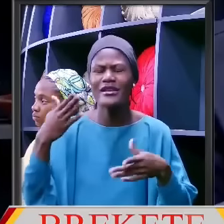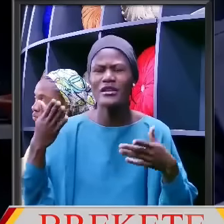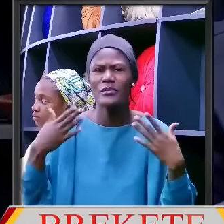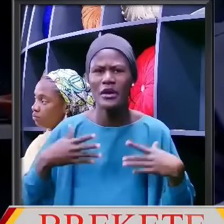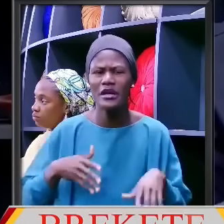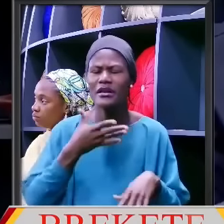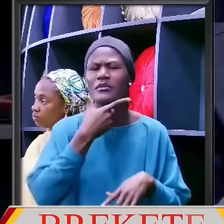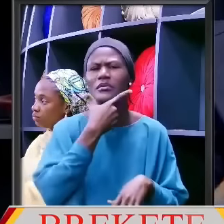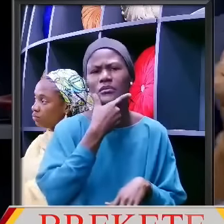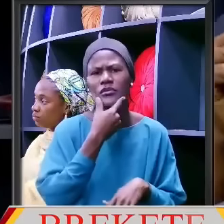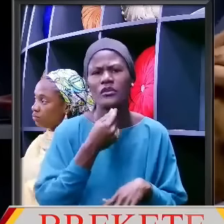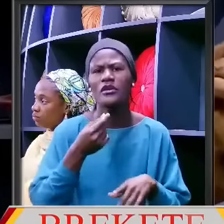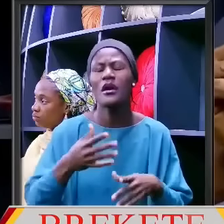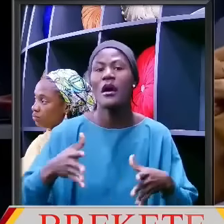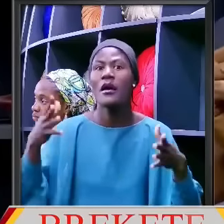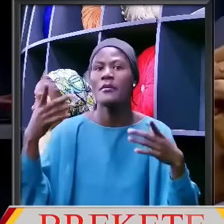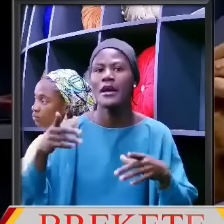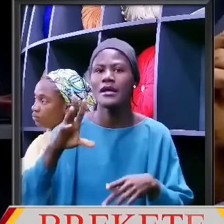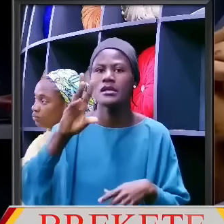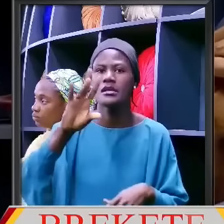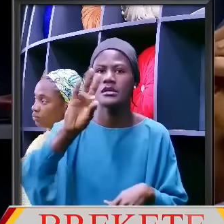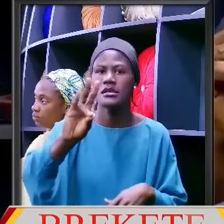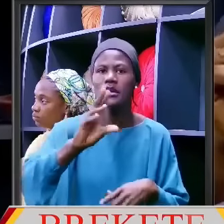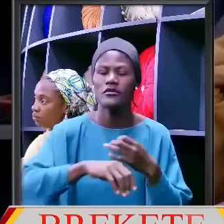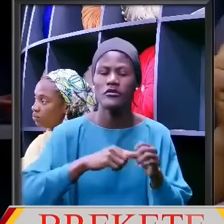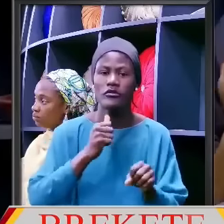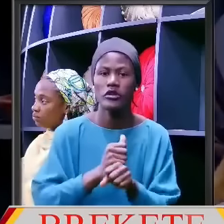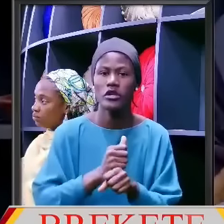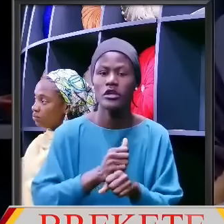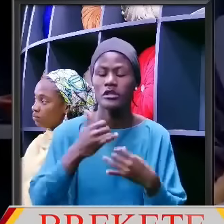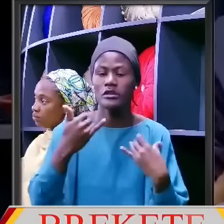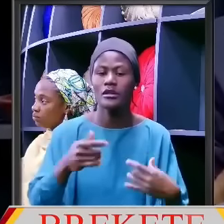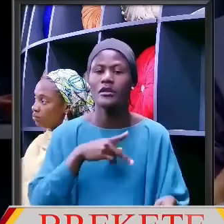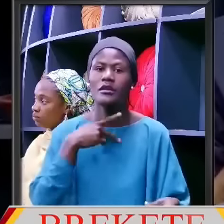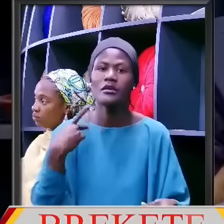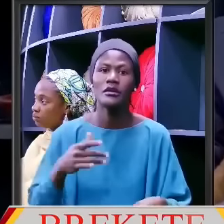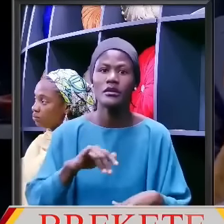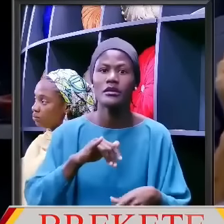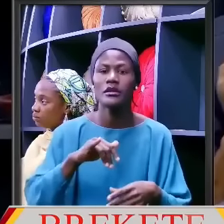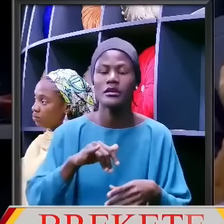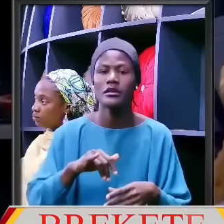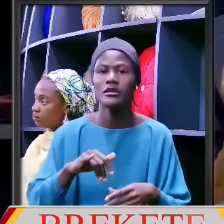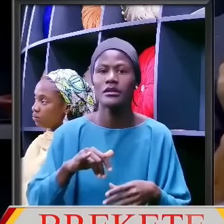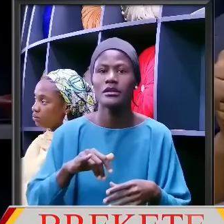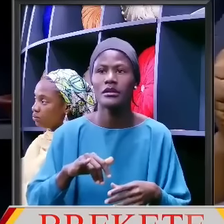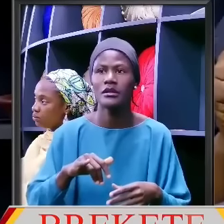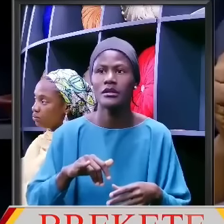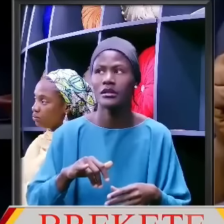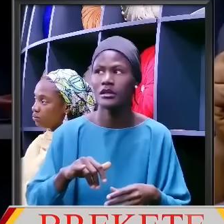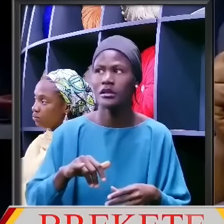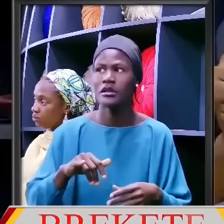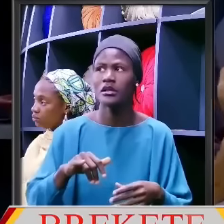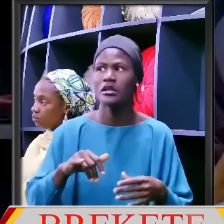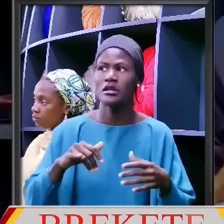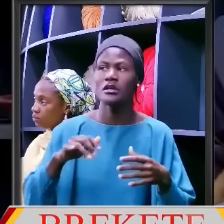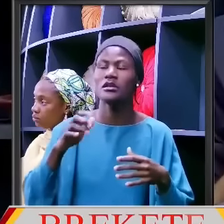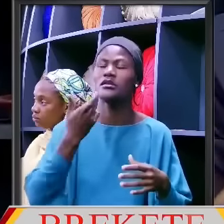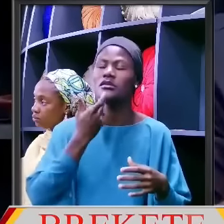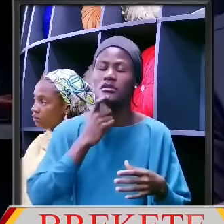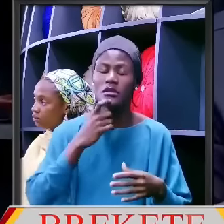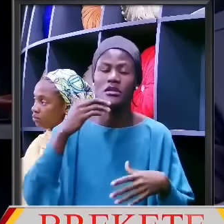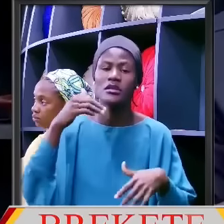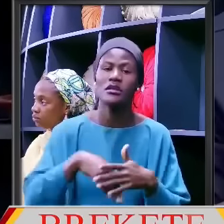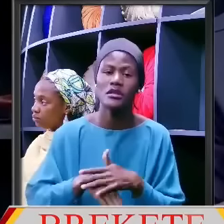these 7 years or more of training, come become ordained as priest, that person really don't perfect the art of